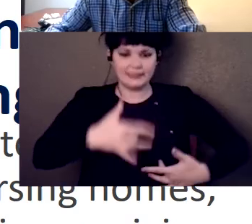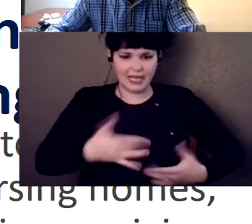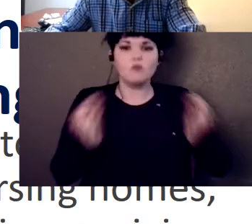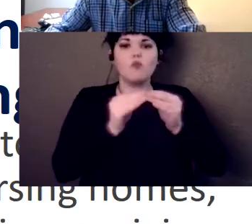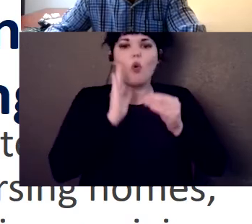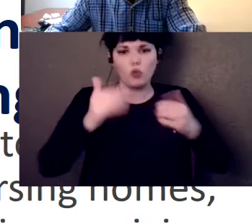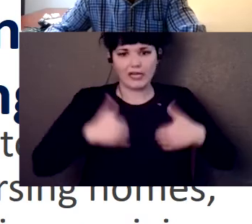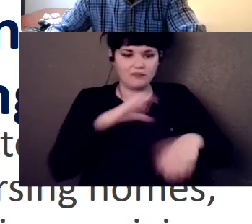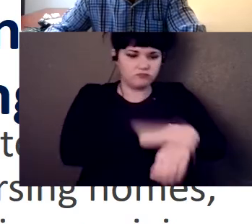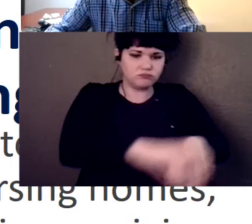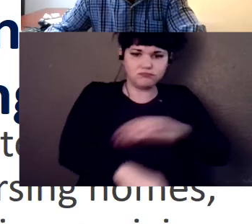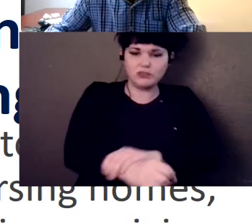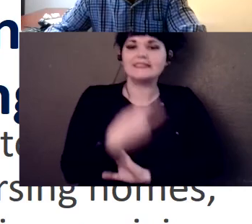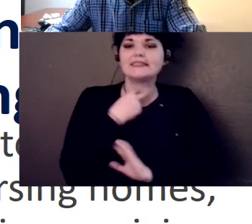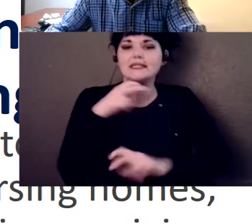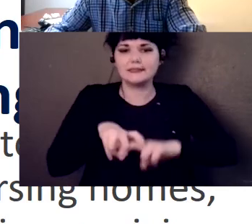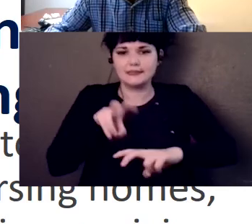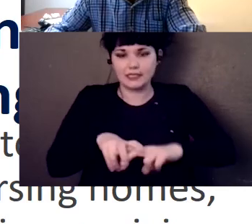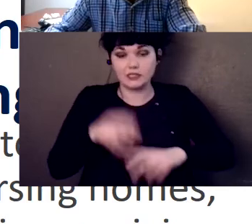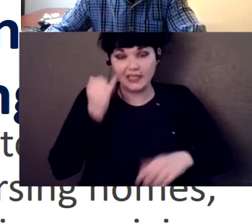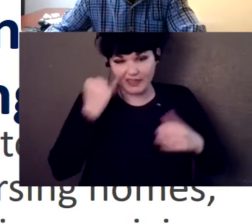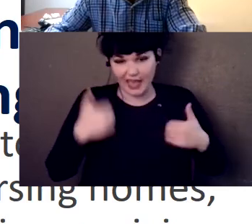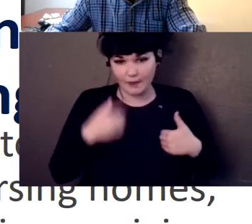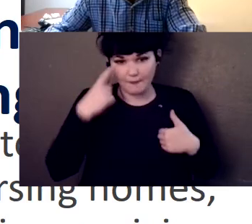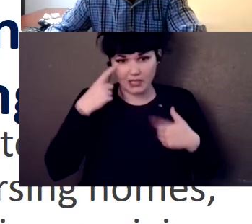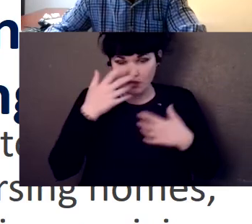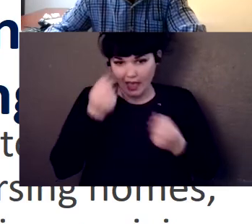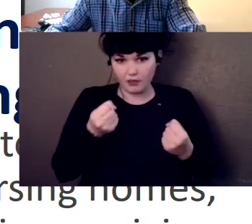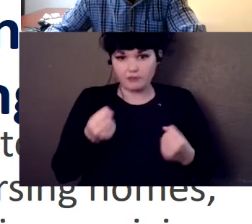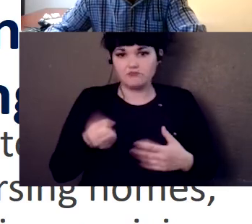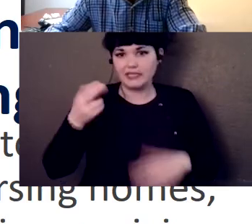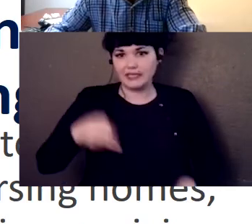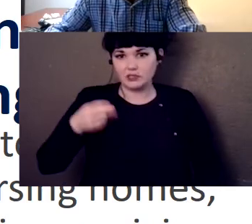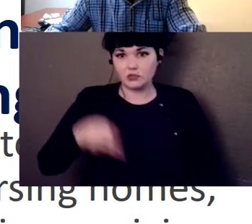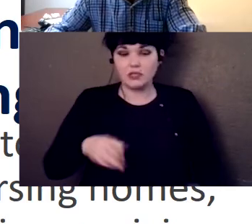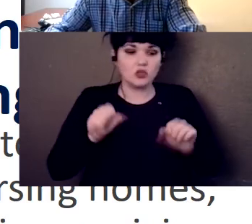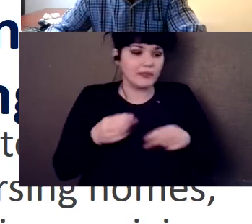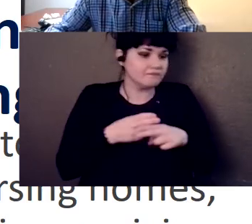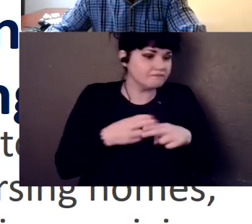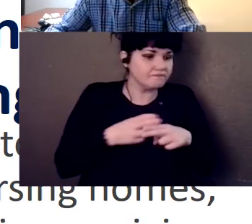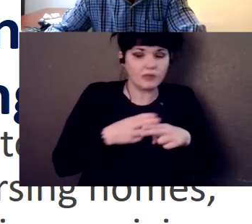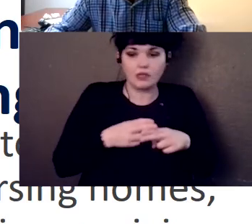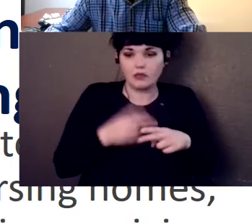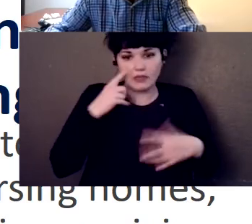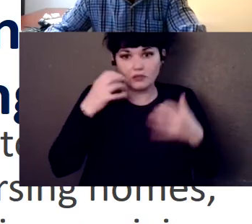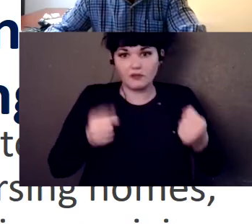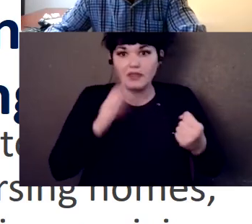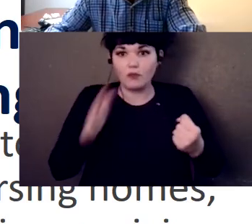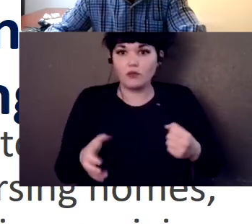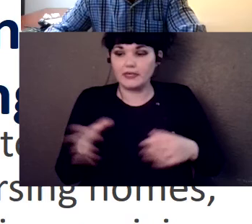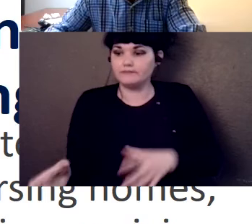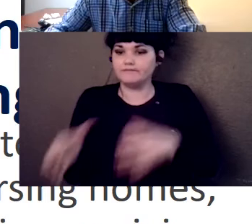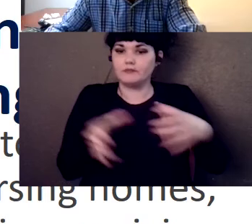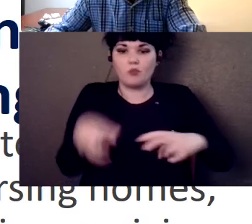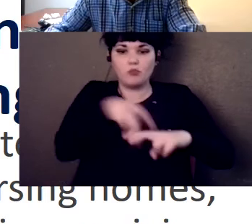health history. People with mental health histories likely experiencing symptoms of acute mental illness are restrained in chairs, often